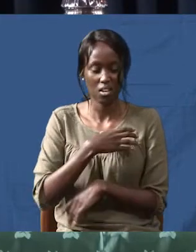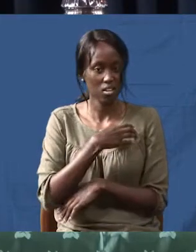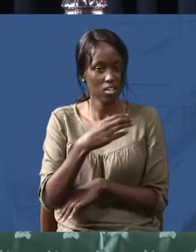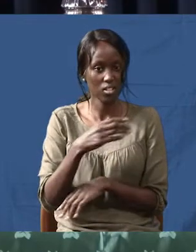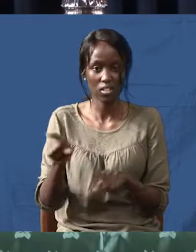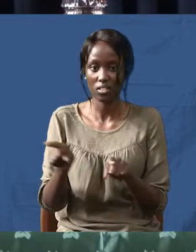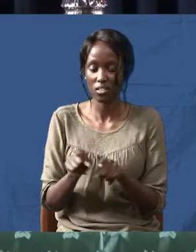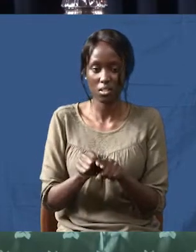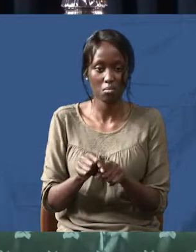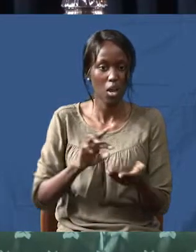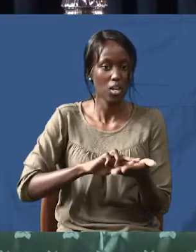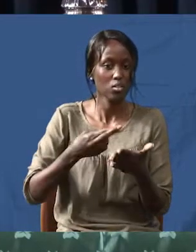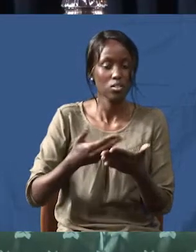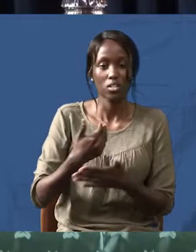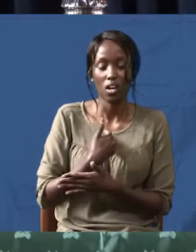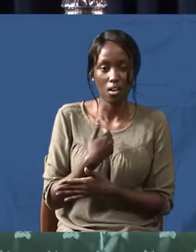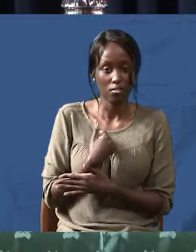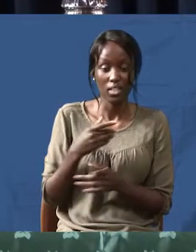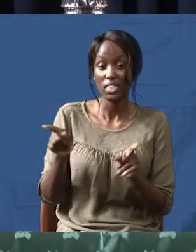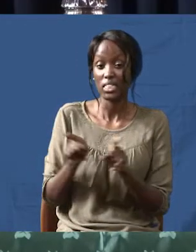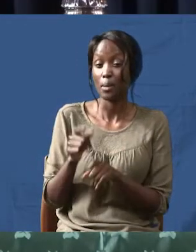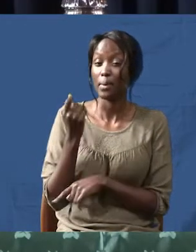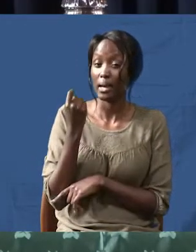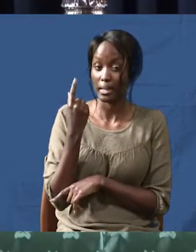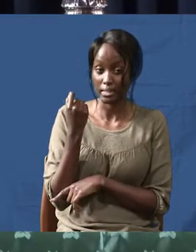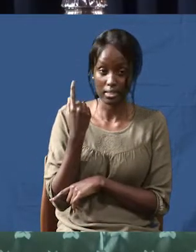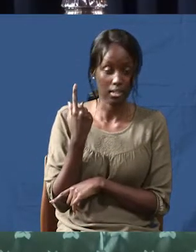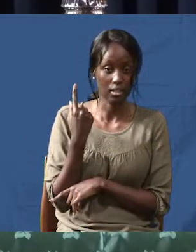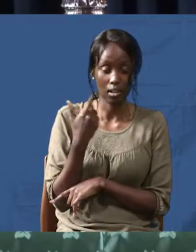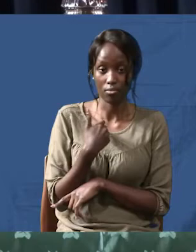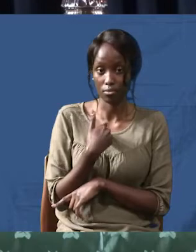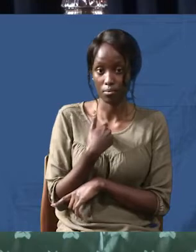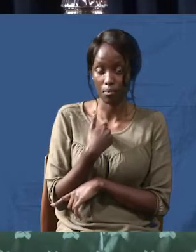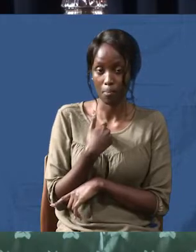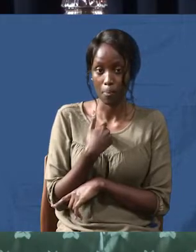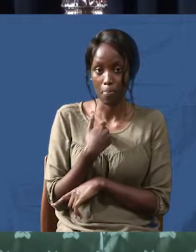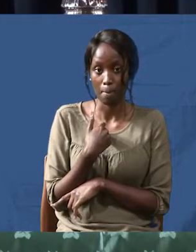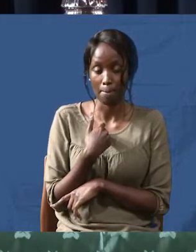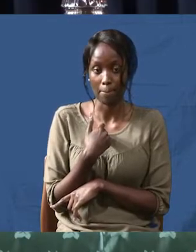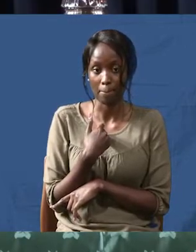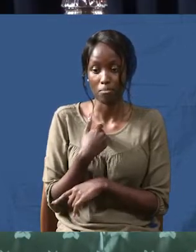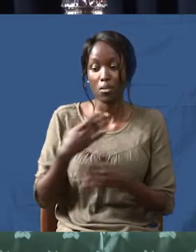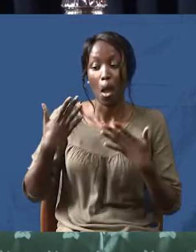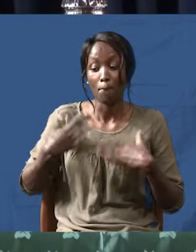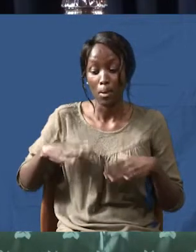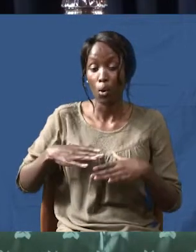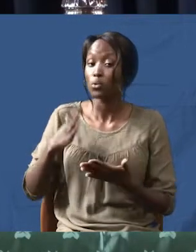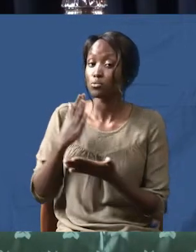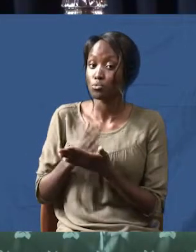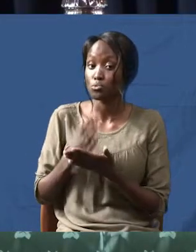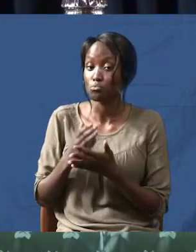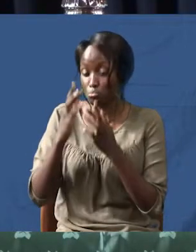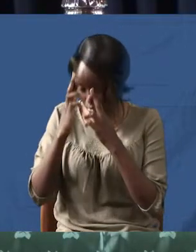other standing in society. He was regarded highly in